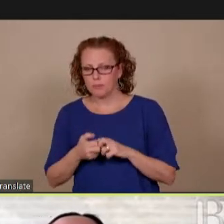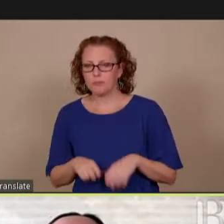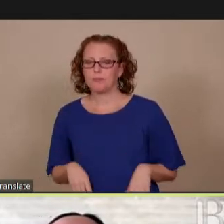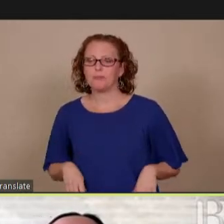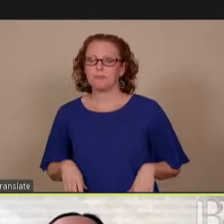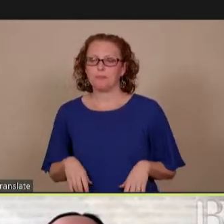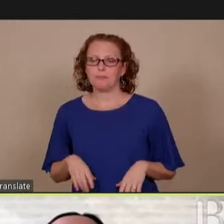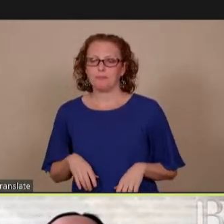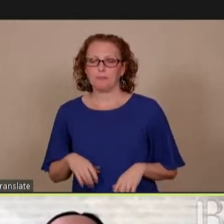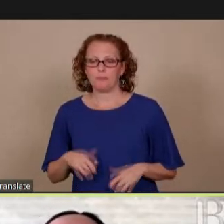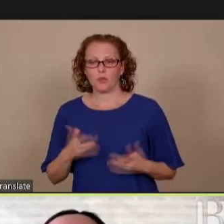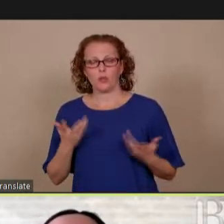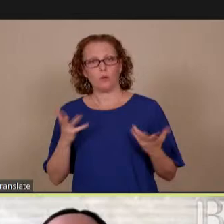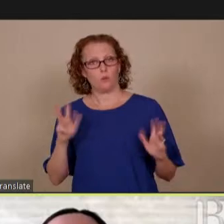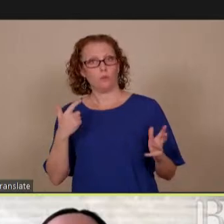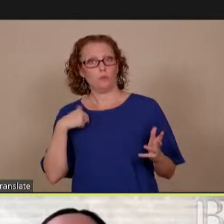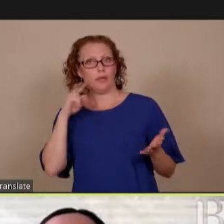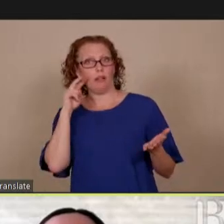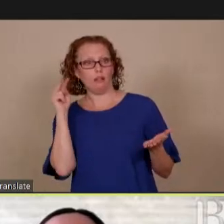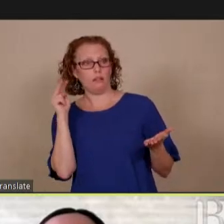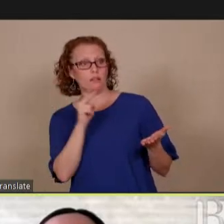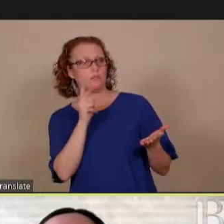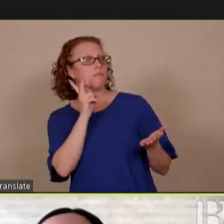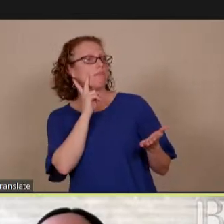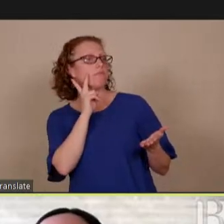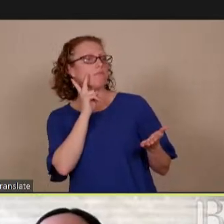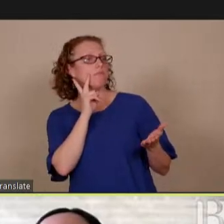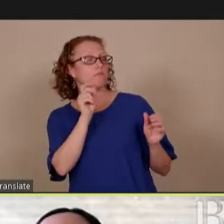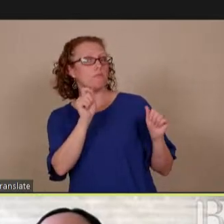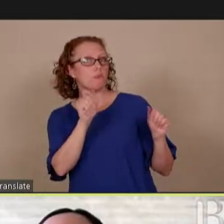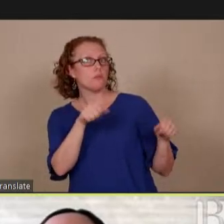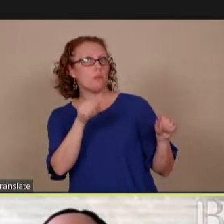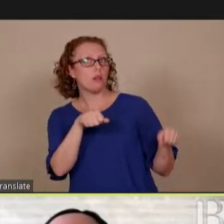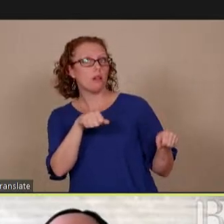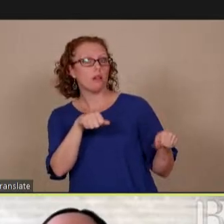a look to see whether it would be possible to